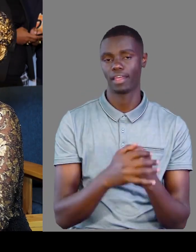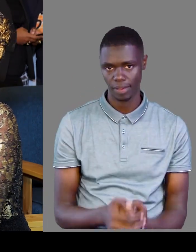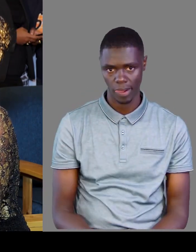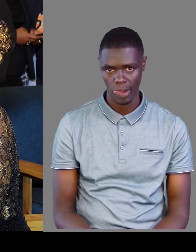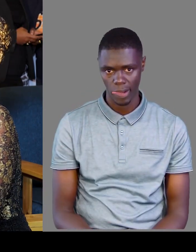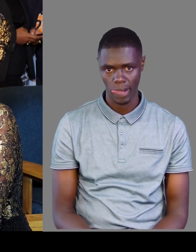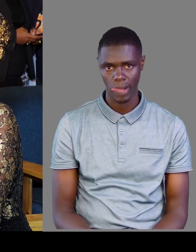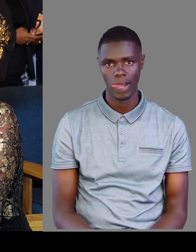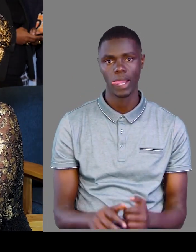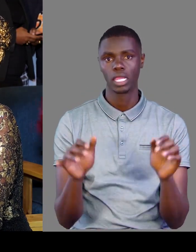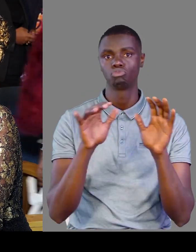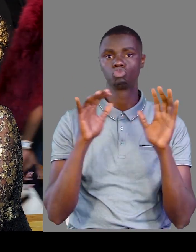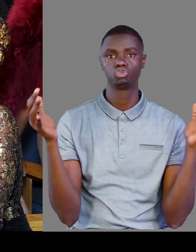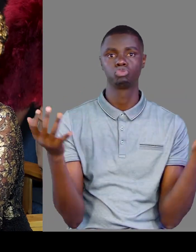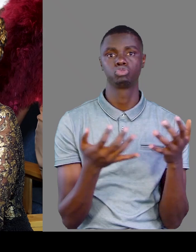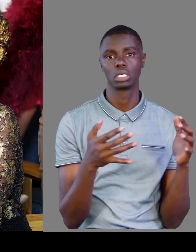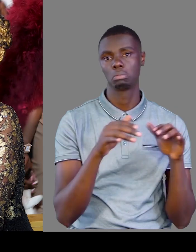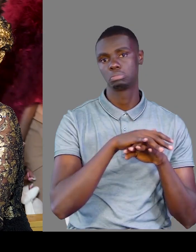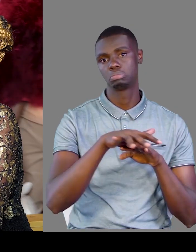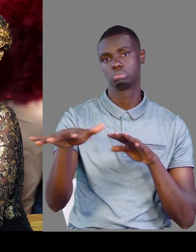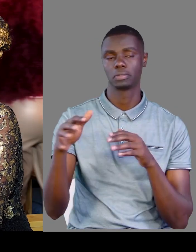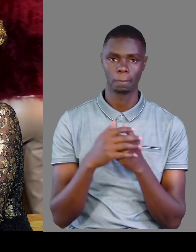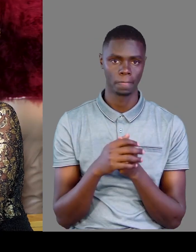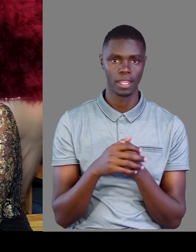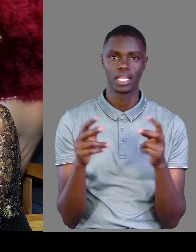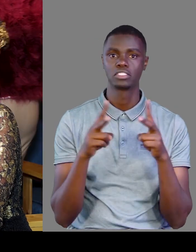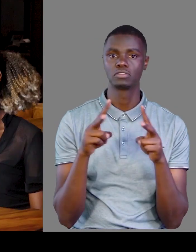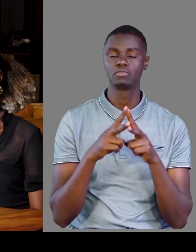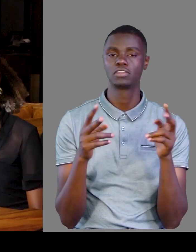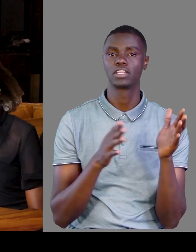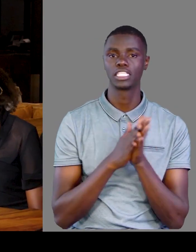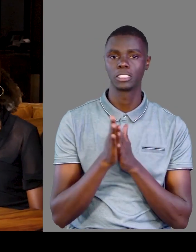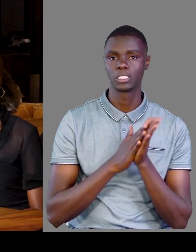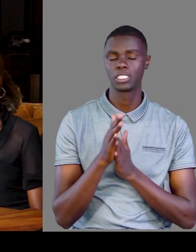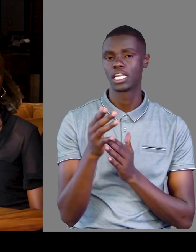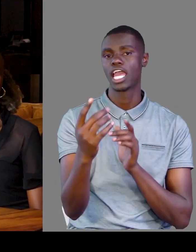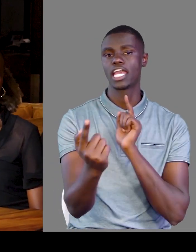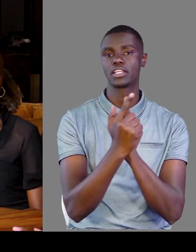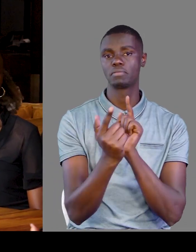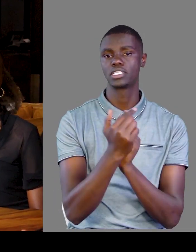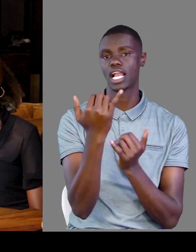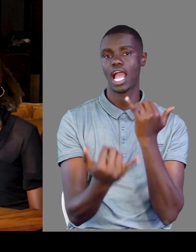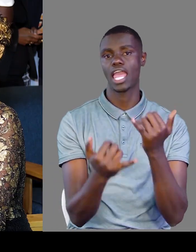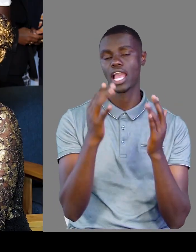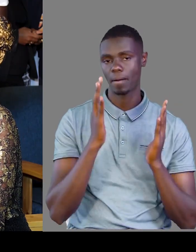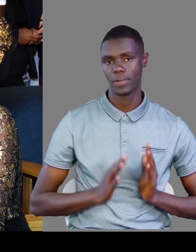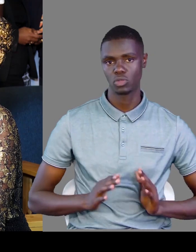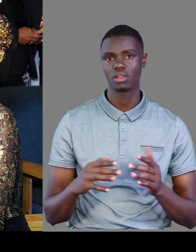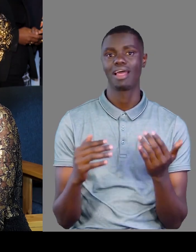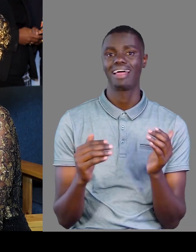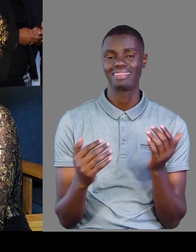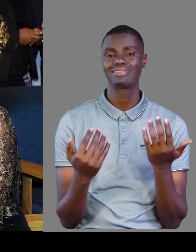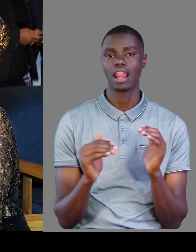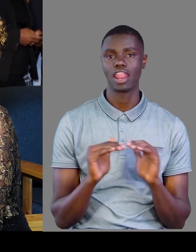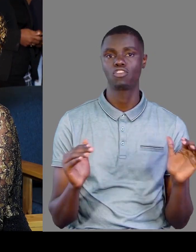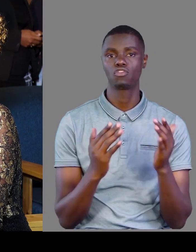that. Actually, across the world. Yeah, that is so interesting. And meeting such a young entrepreneur, and this is just showing us that the